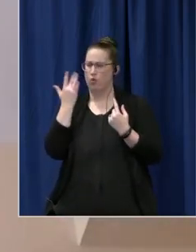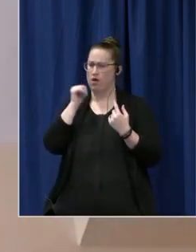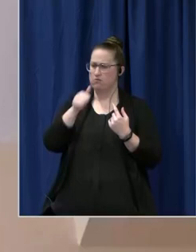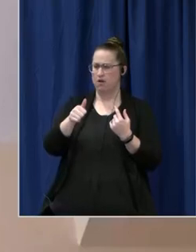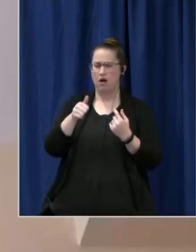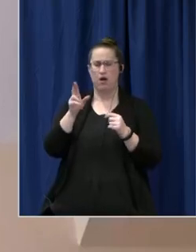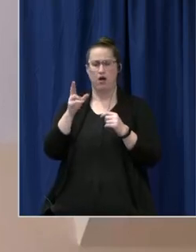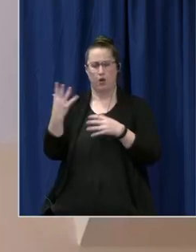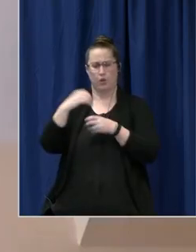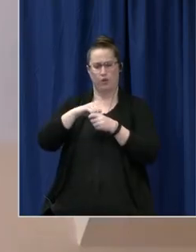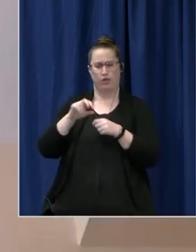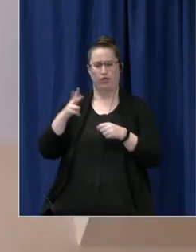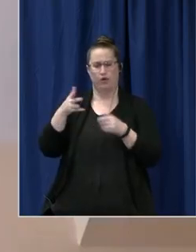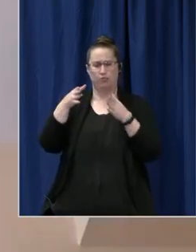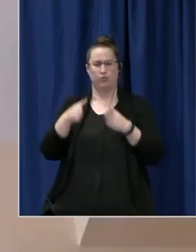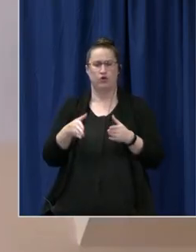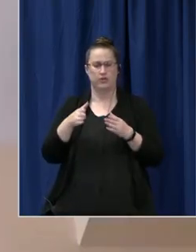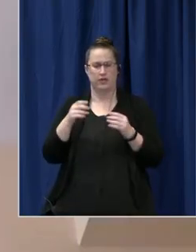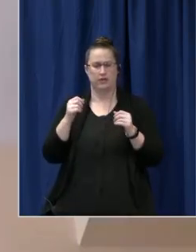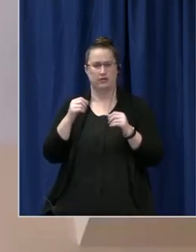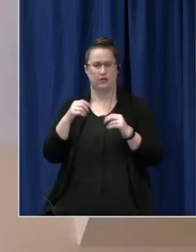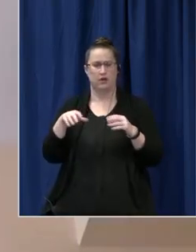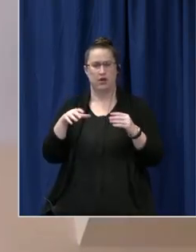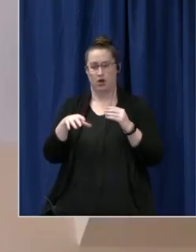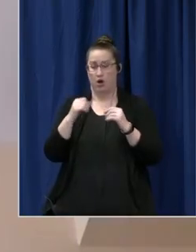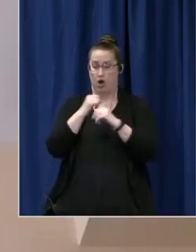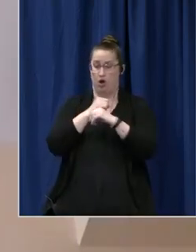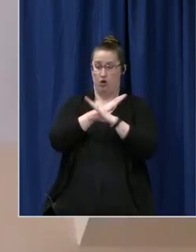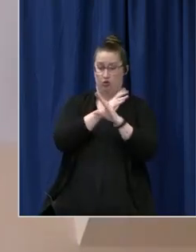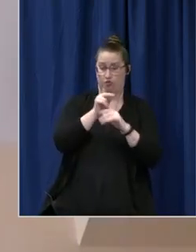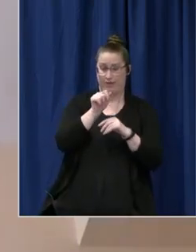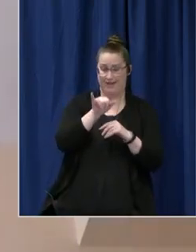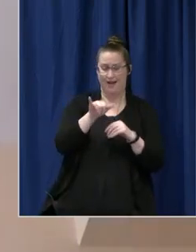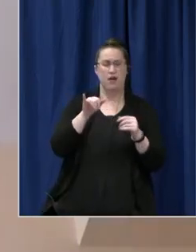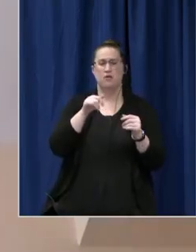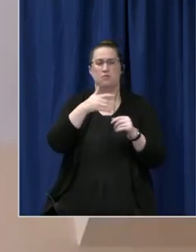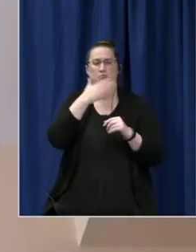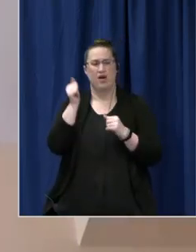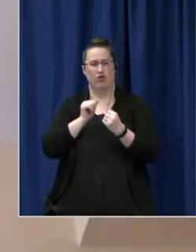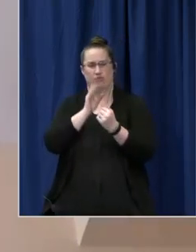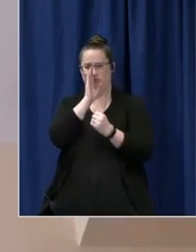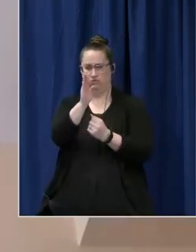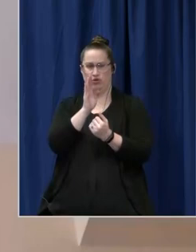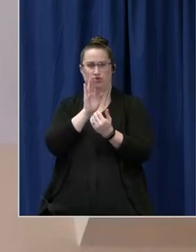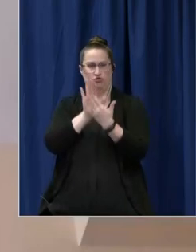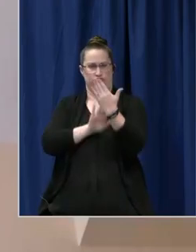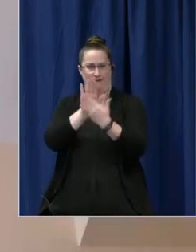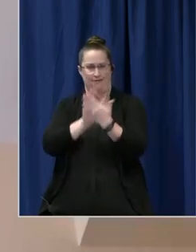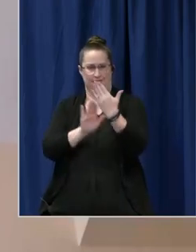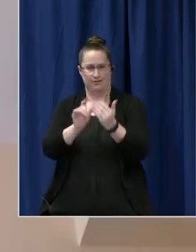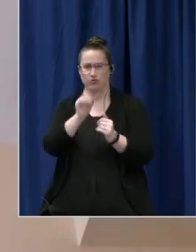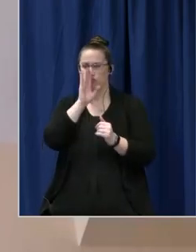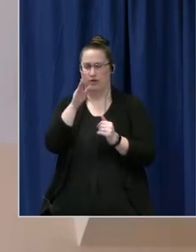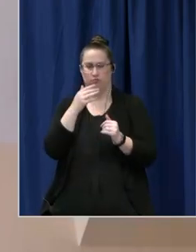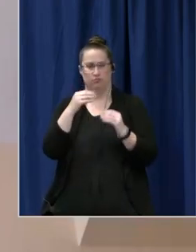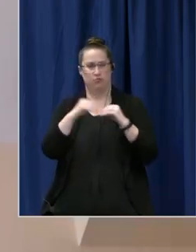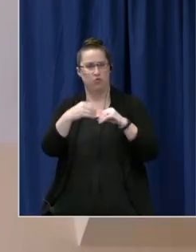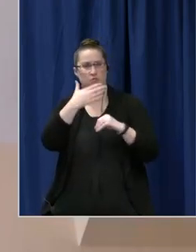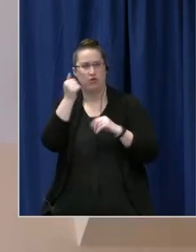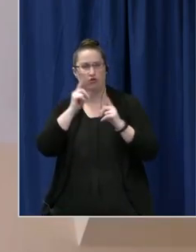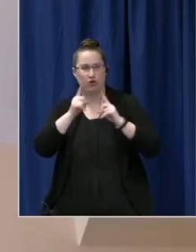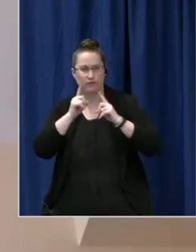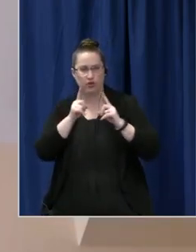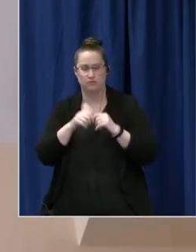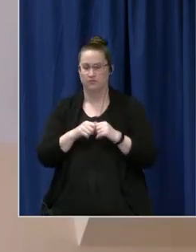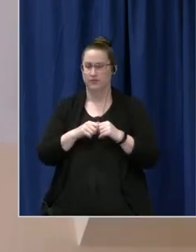relay in an otherwise one-to-one conversation, whereas direct video calling is precisely that. Direct. Naturally, we might